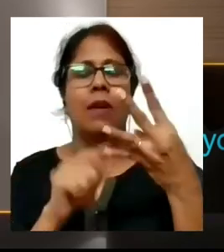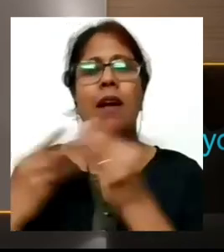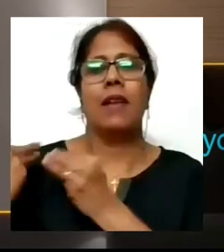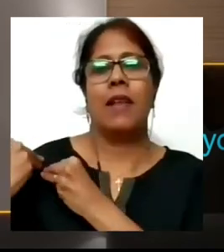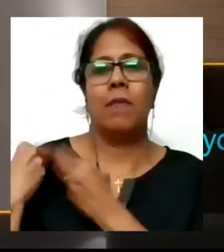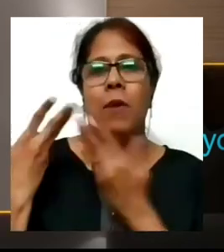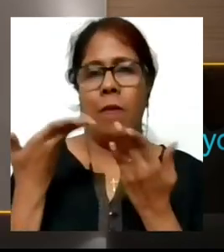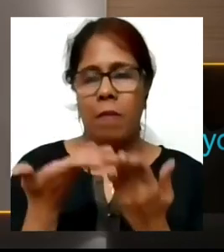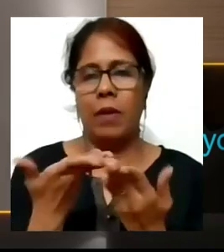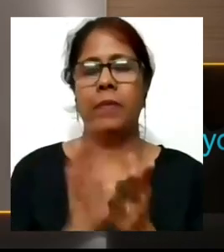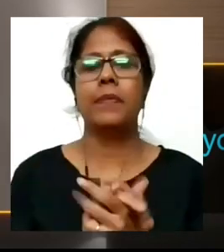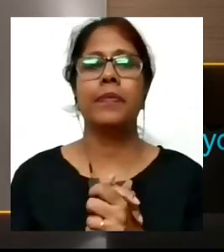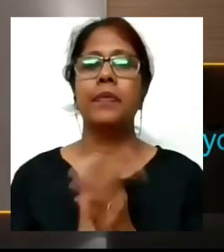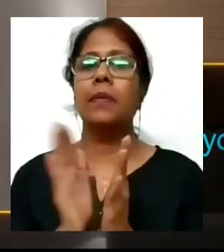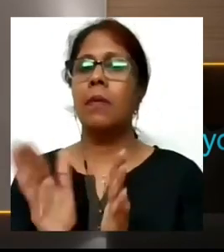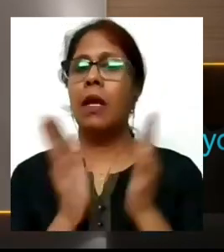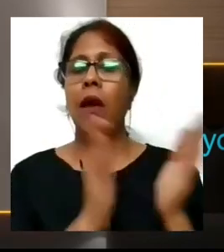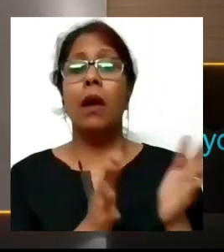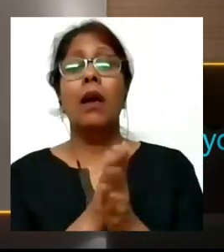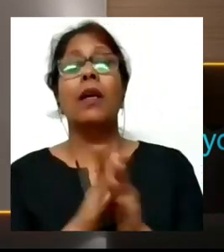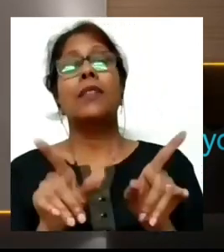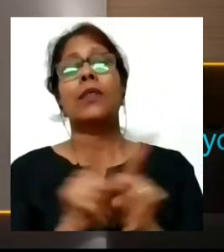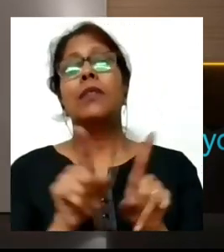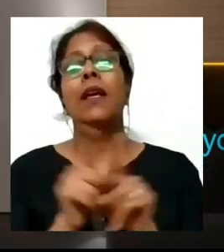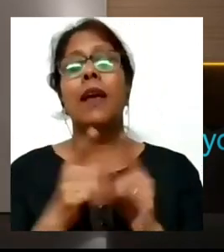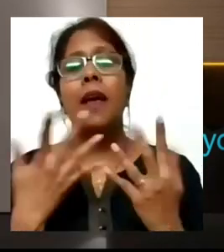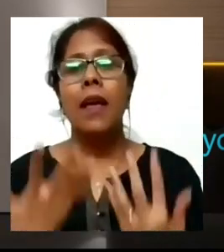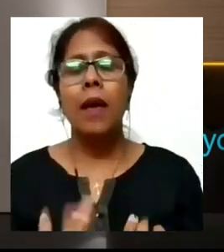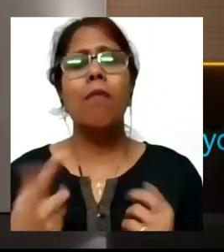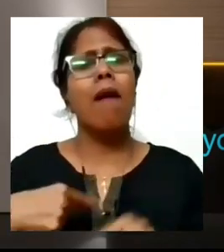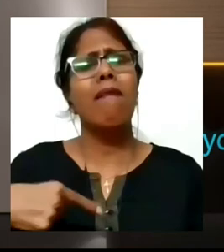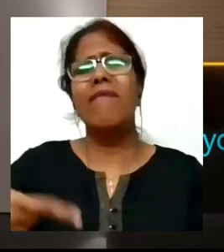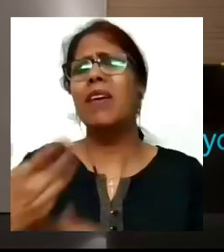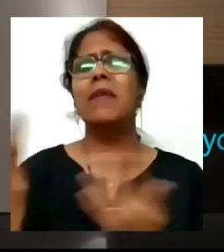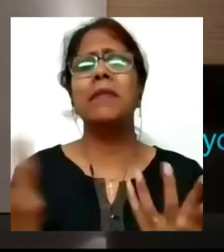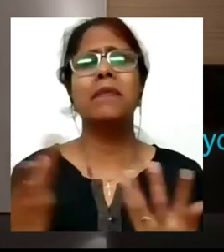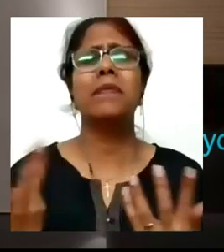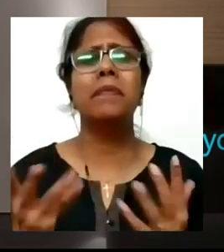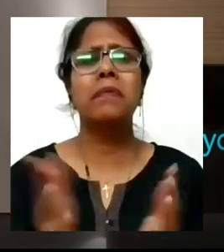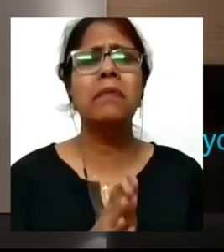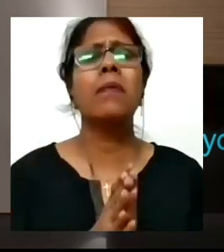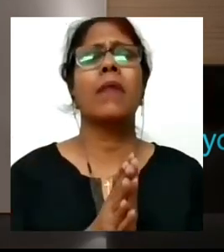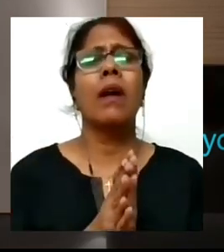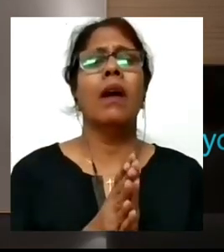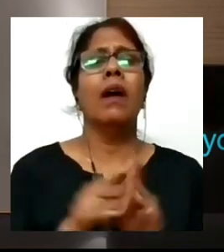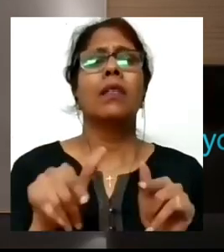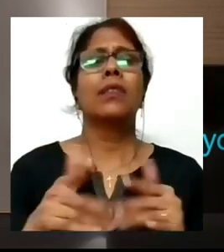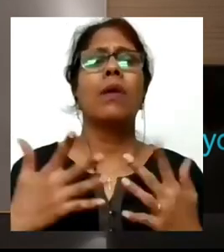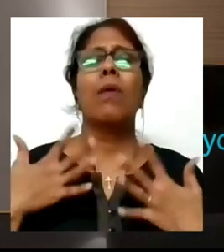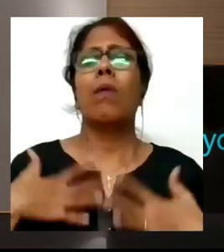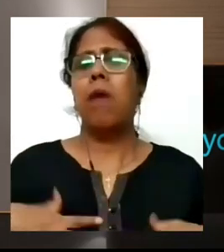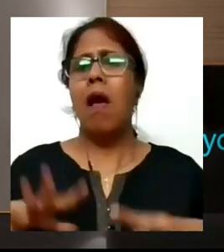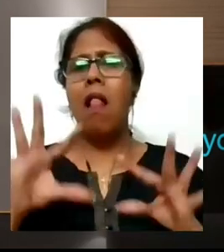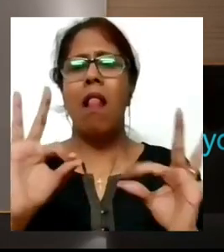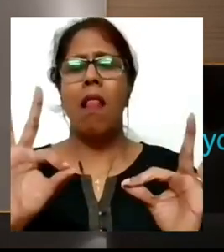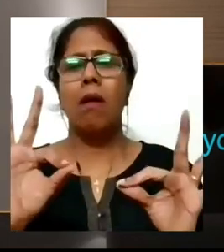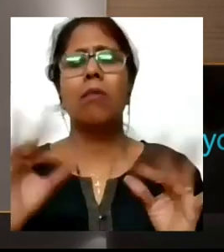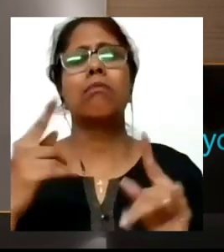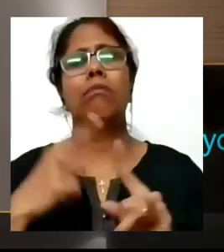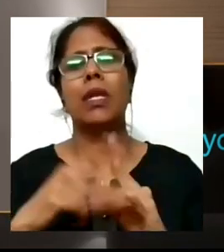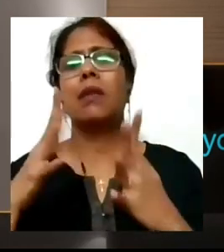just how it is for us on an everyday basis. So wellness and well-being is